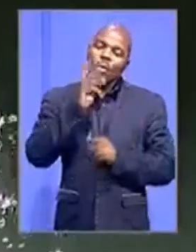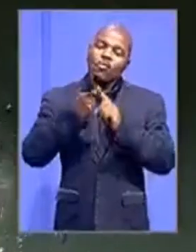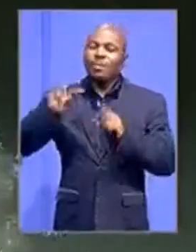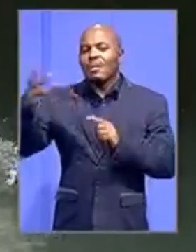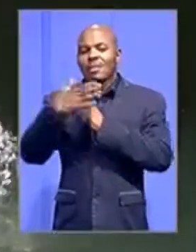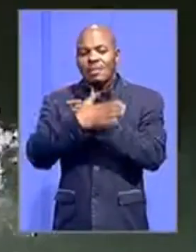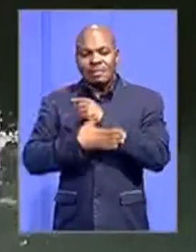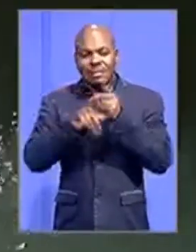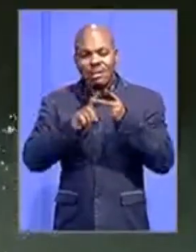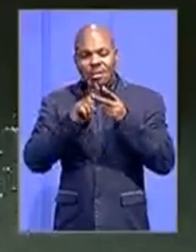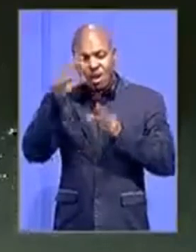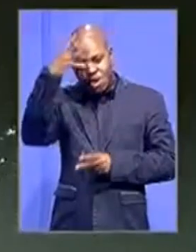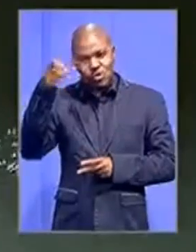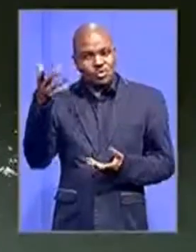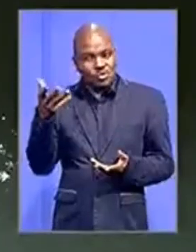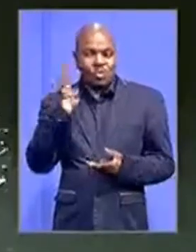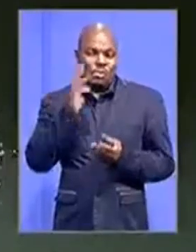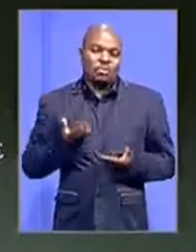tseo Lesotho ke engwe gare ga tsona